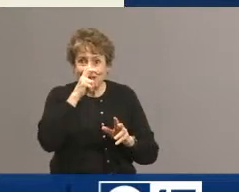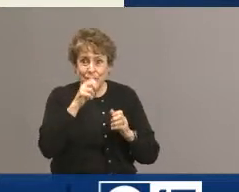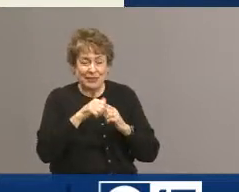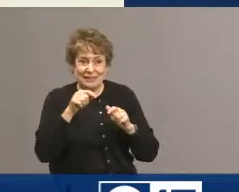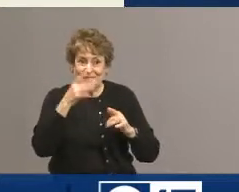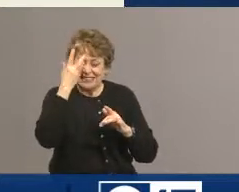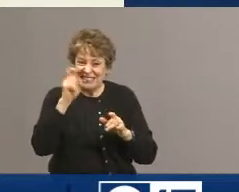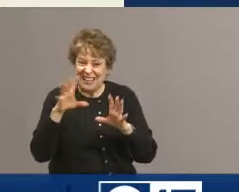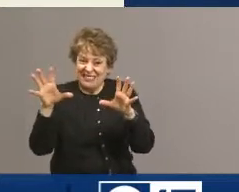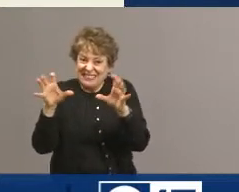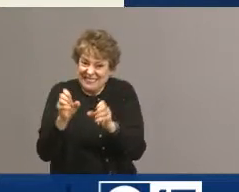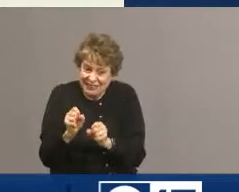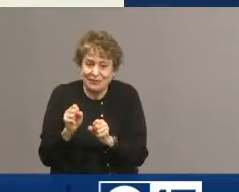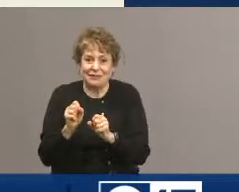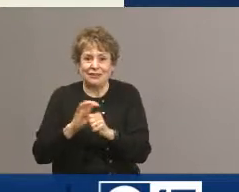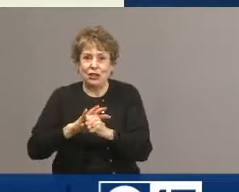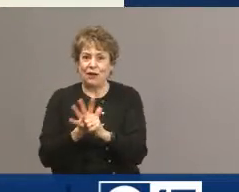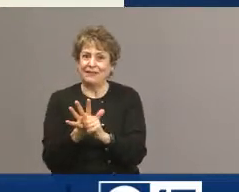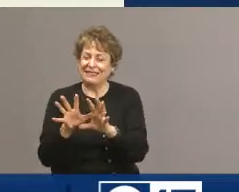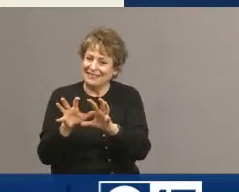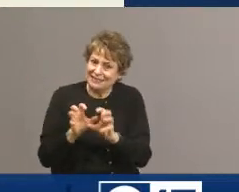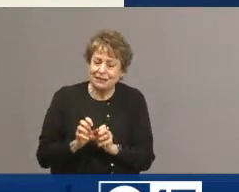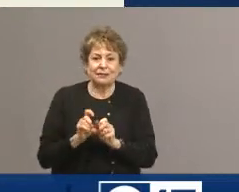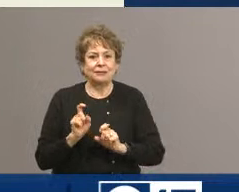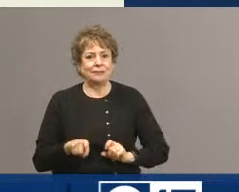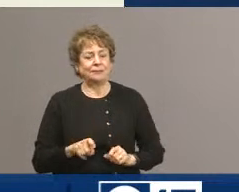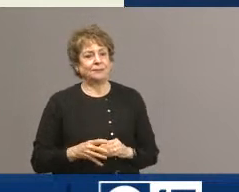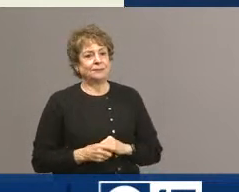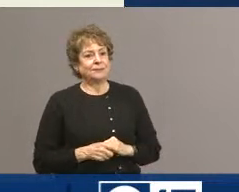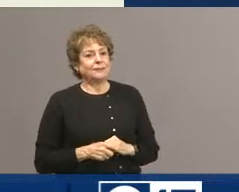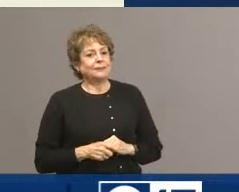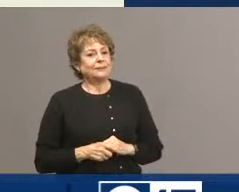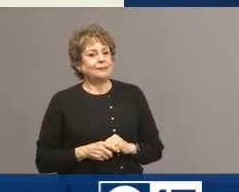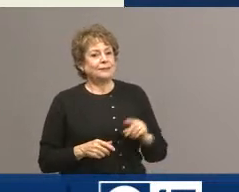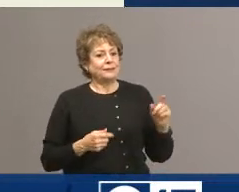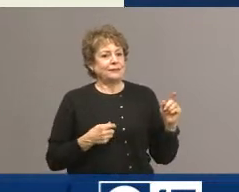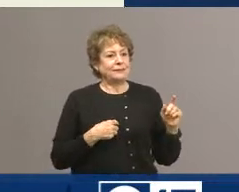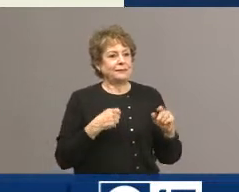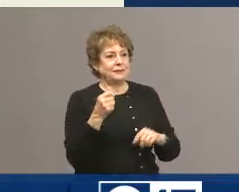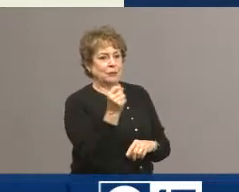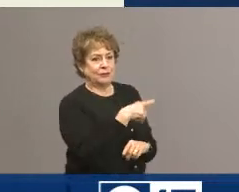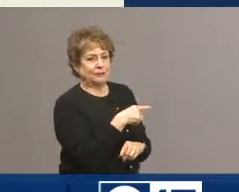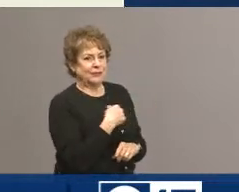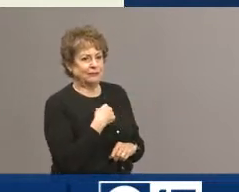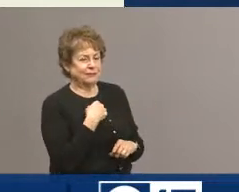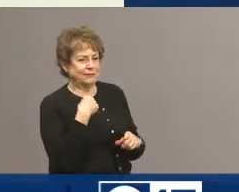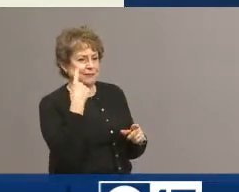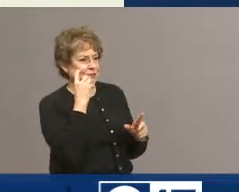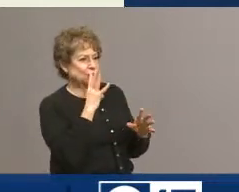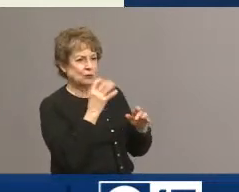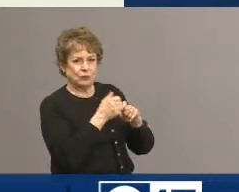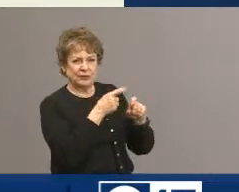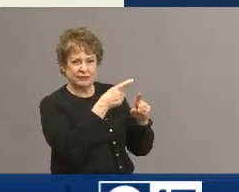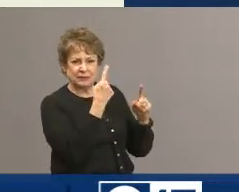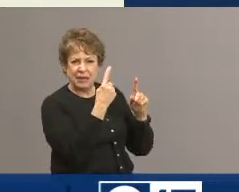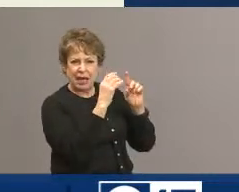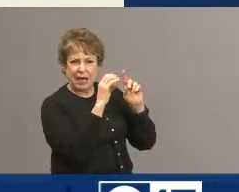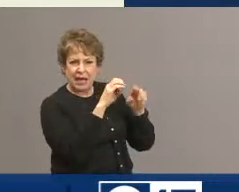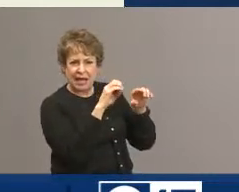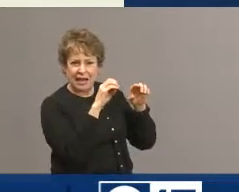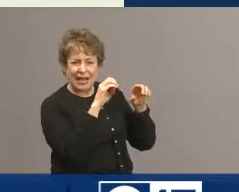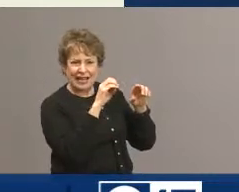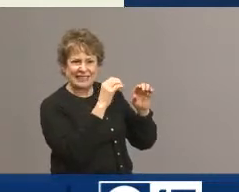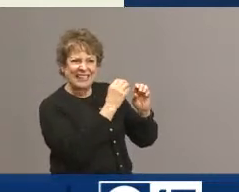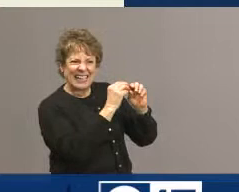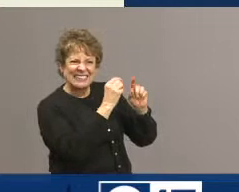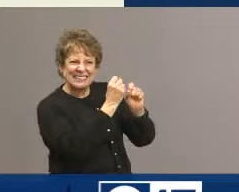with some people in the education world who say they want to see more flexibility allowed for distance learning. It's permitted now, but they'd like to be